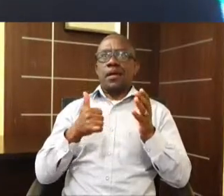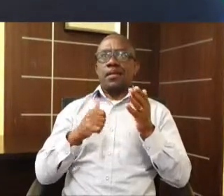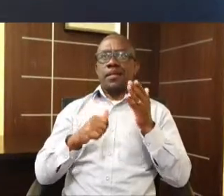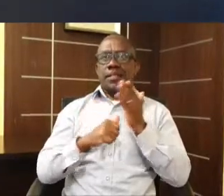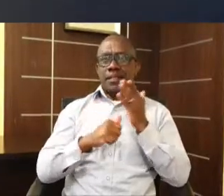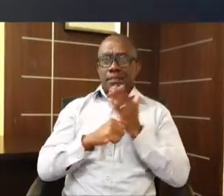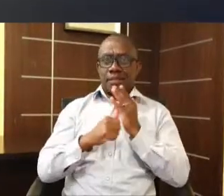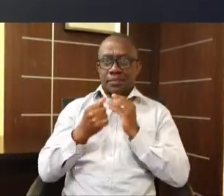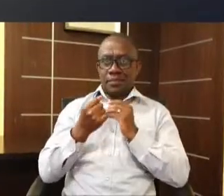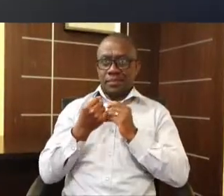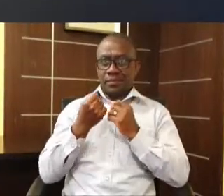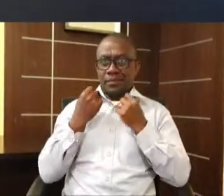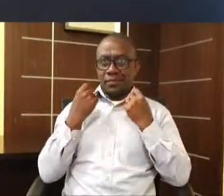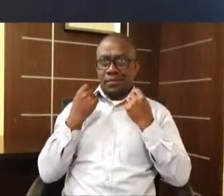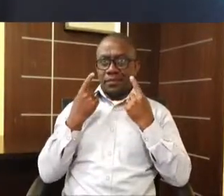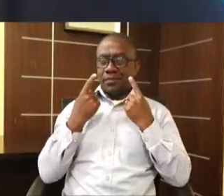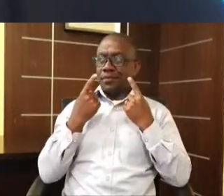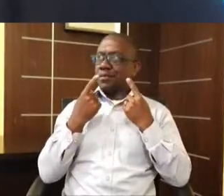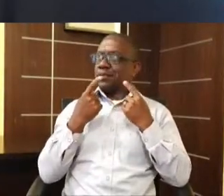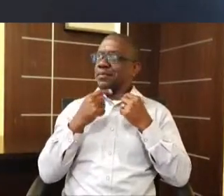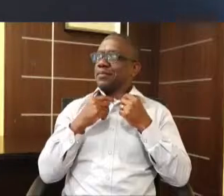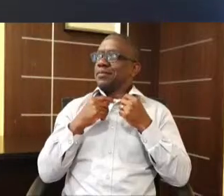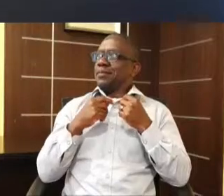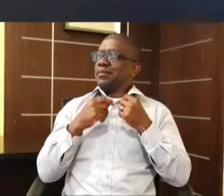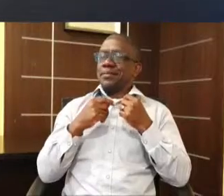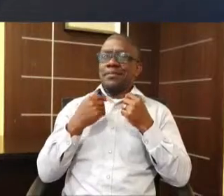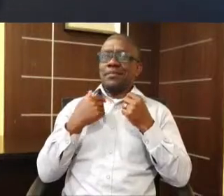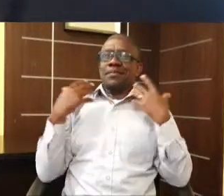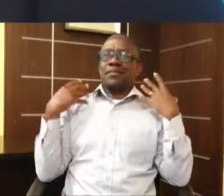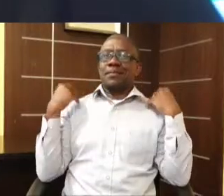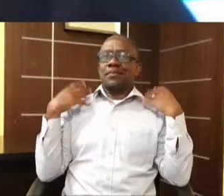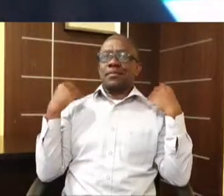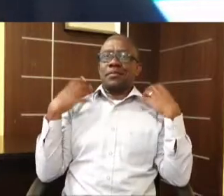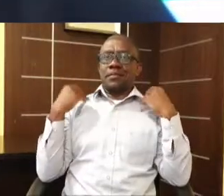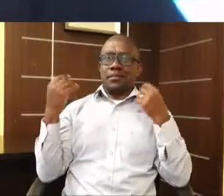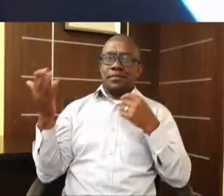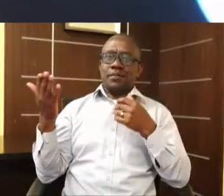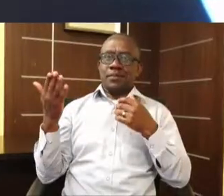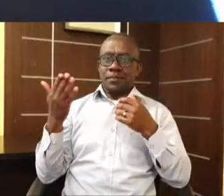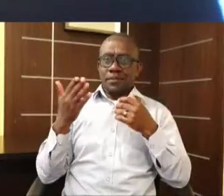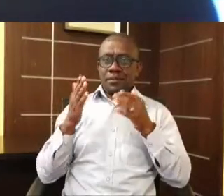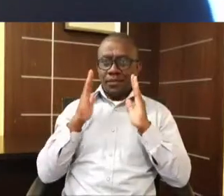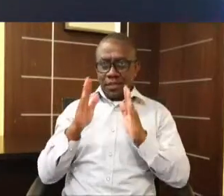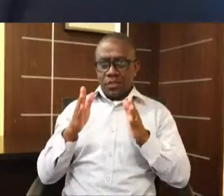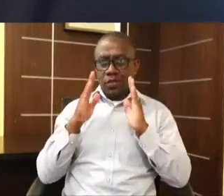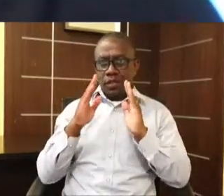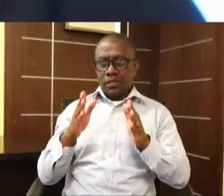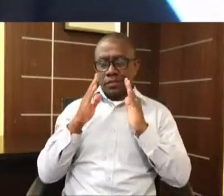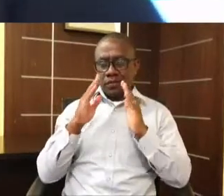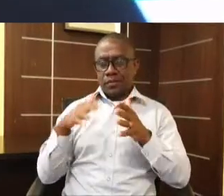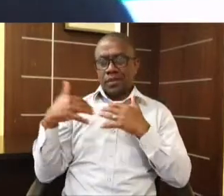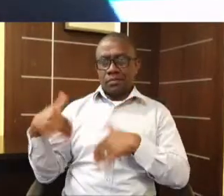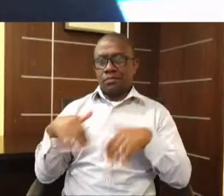game? Okay. Let's do a rehearsal. Concentration is the game.